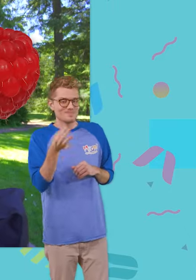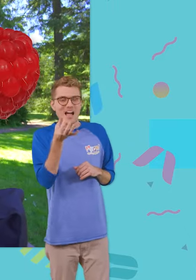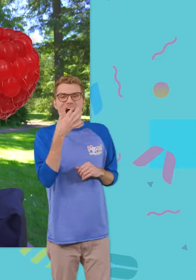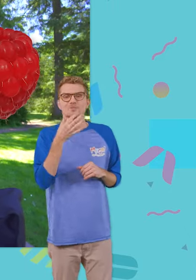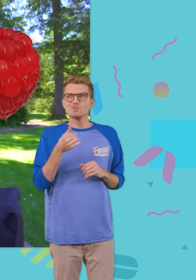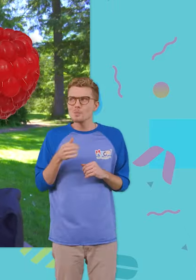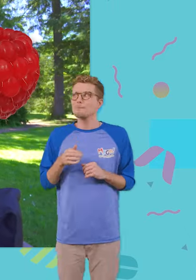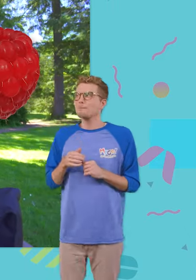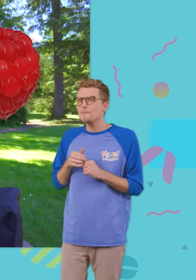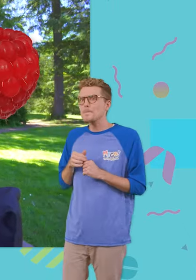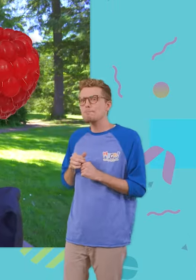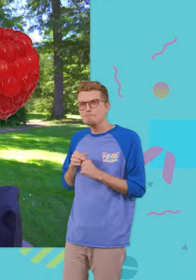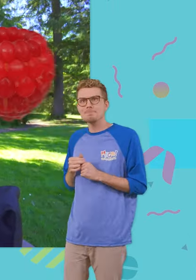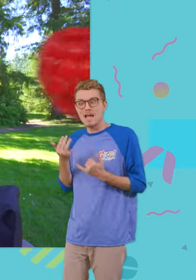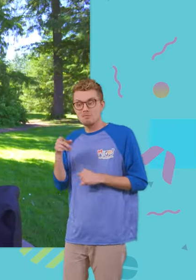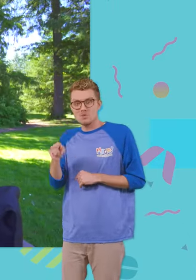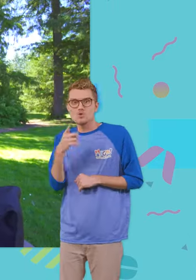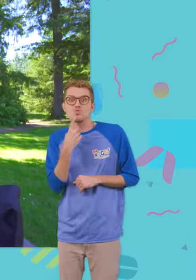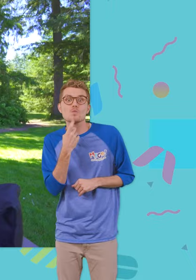This raspberry.